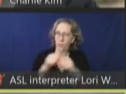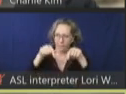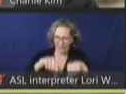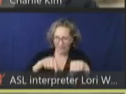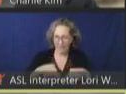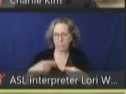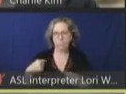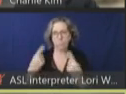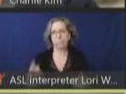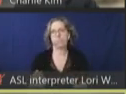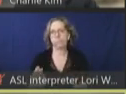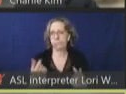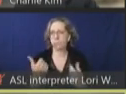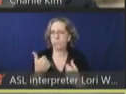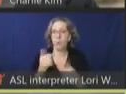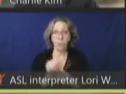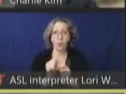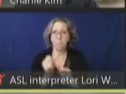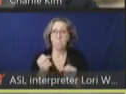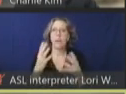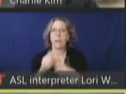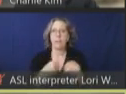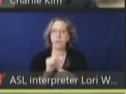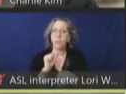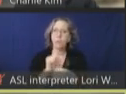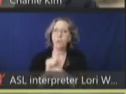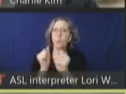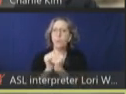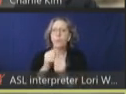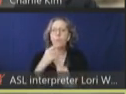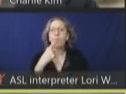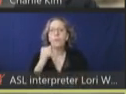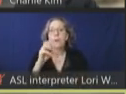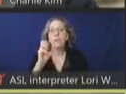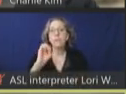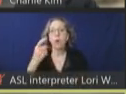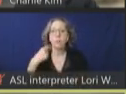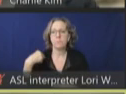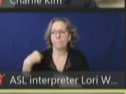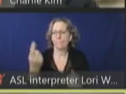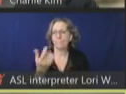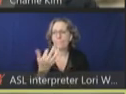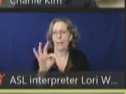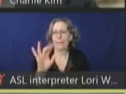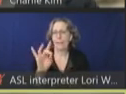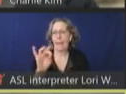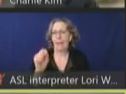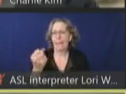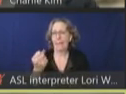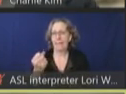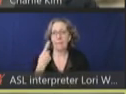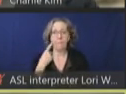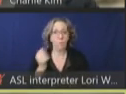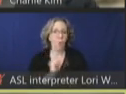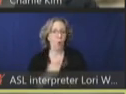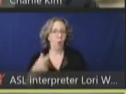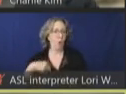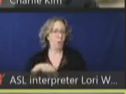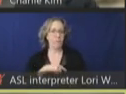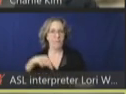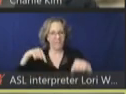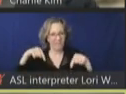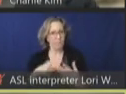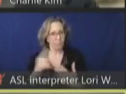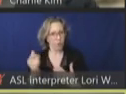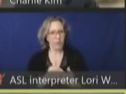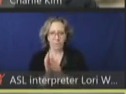1980s. And for all of us, this is very much a passion project versus kind of full-time, a full-time